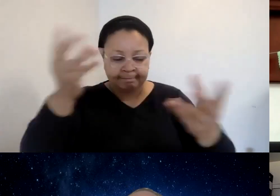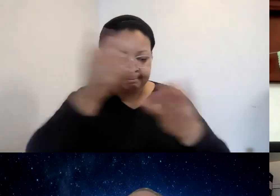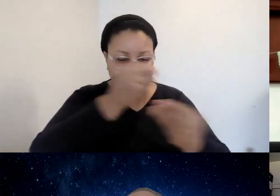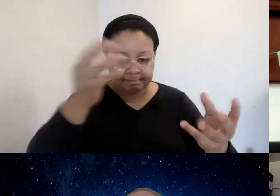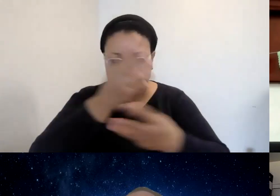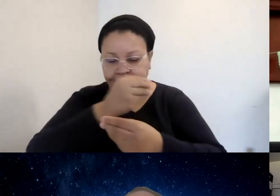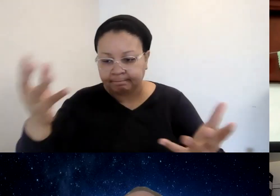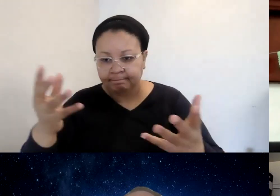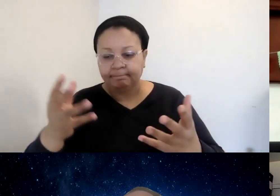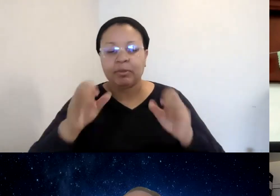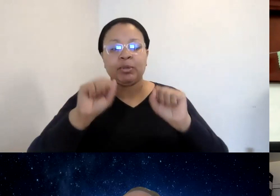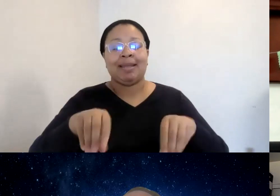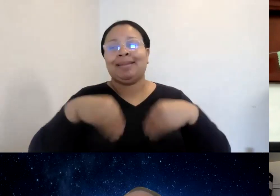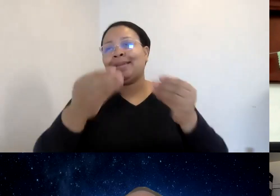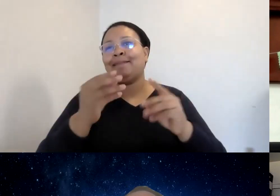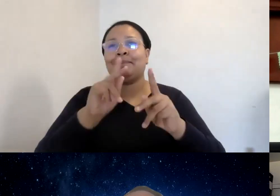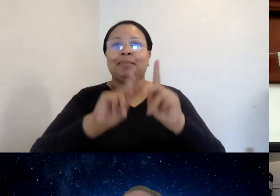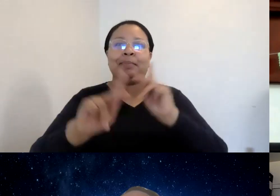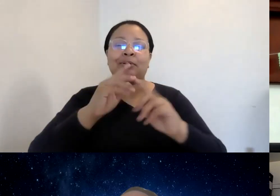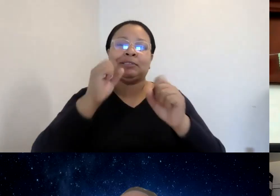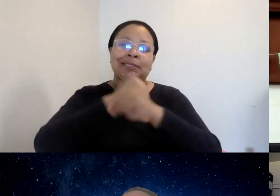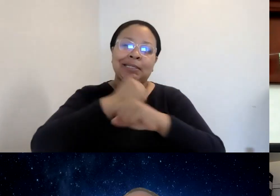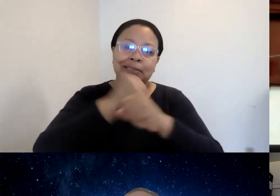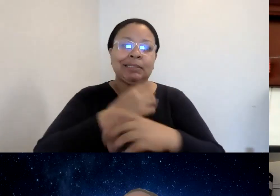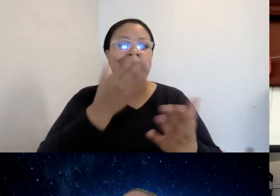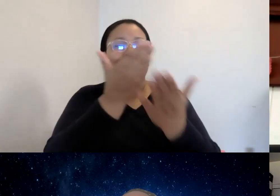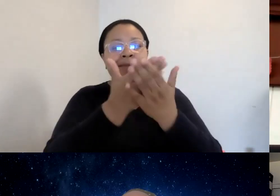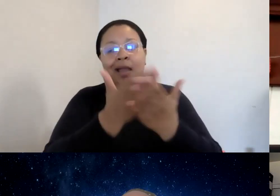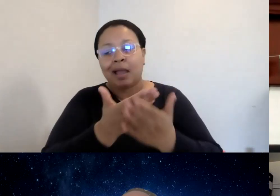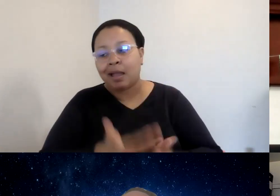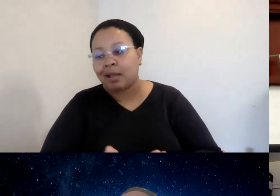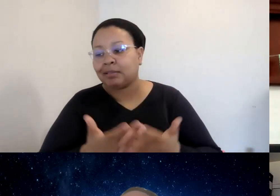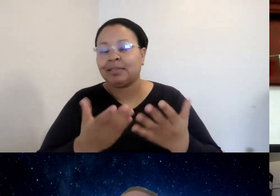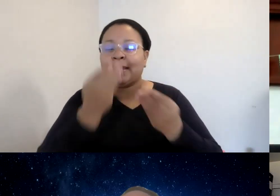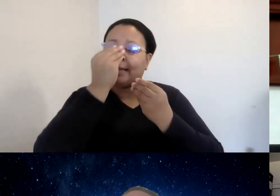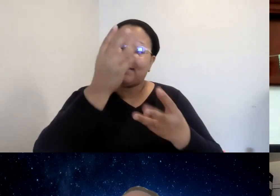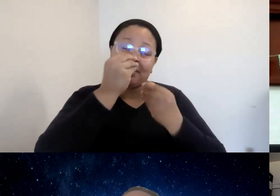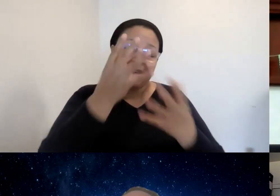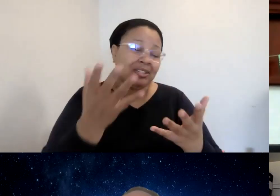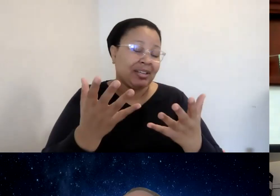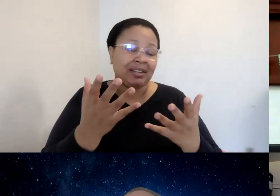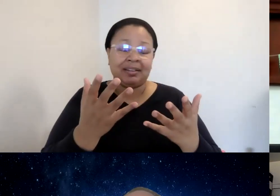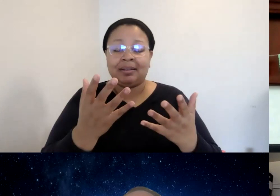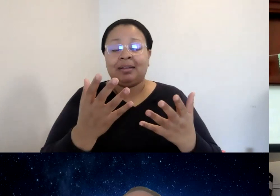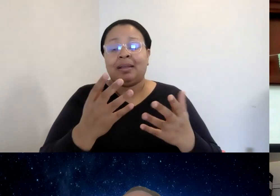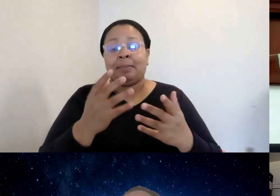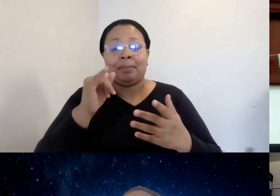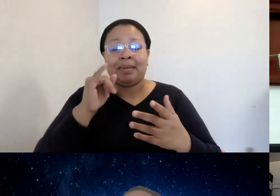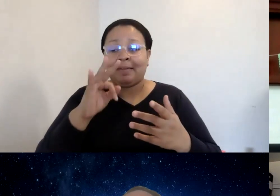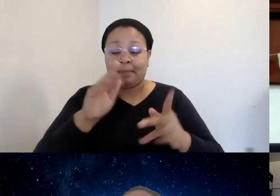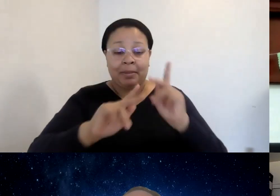You can give people the statistics, you can give people the facts, you can give people all the information that you want to, but if they're not connecting